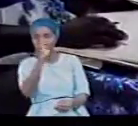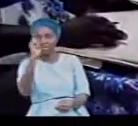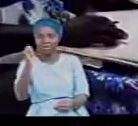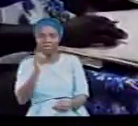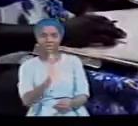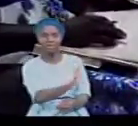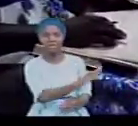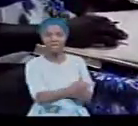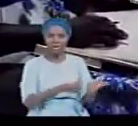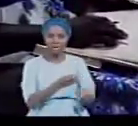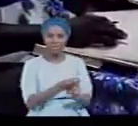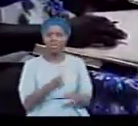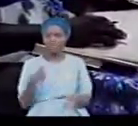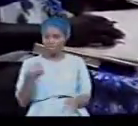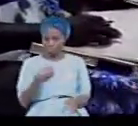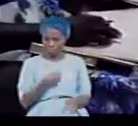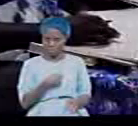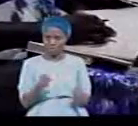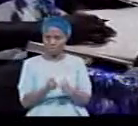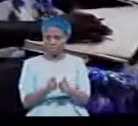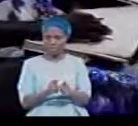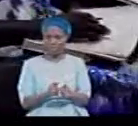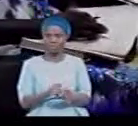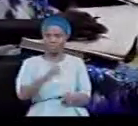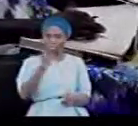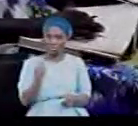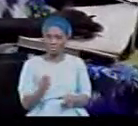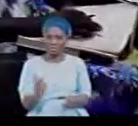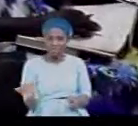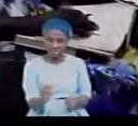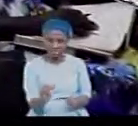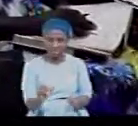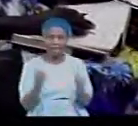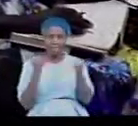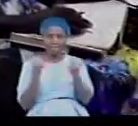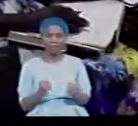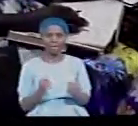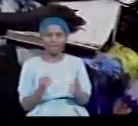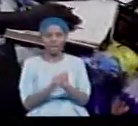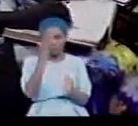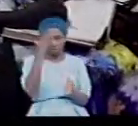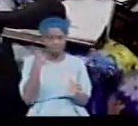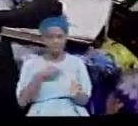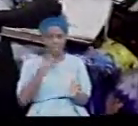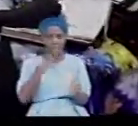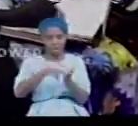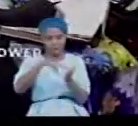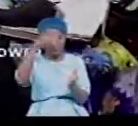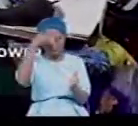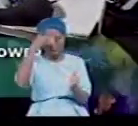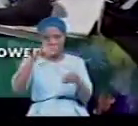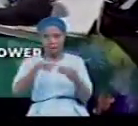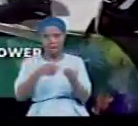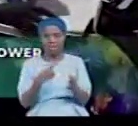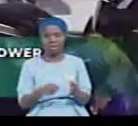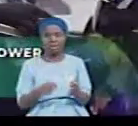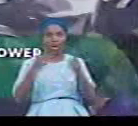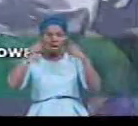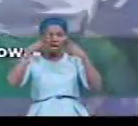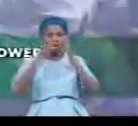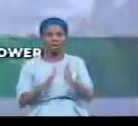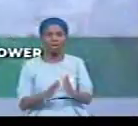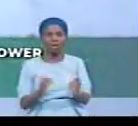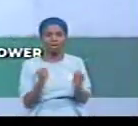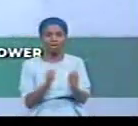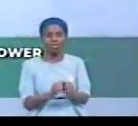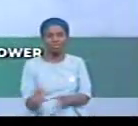same power. That's why we're looking at proclaimers with the same measure